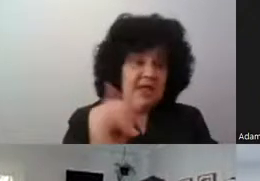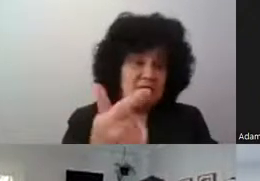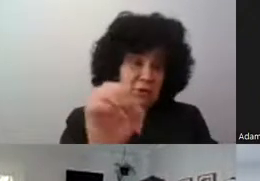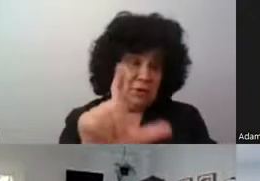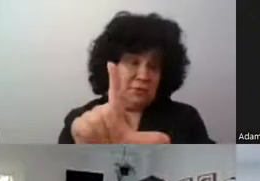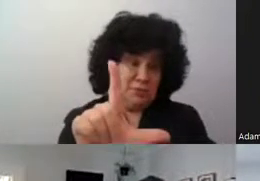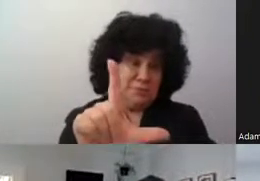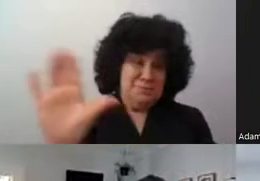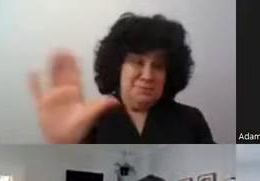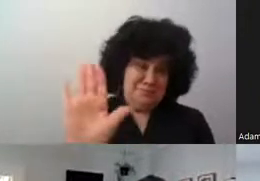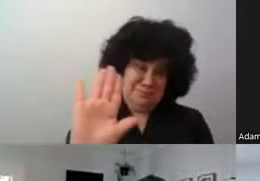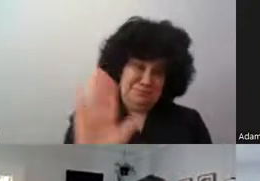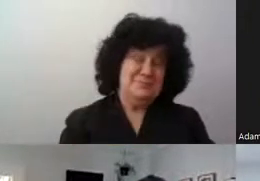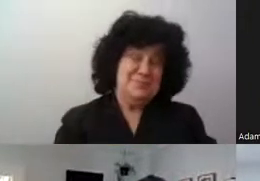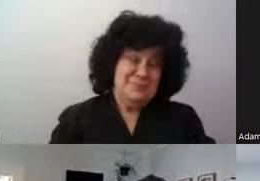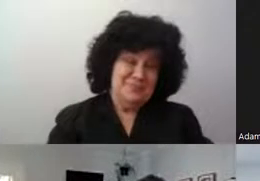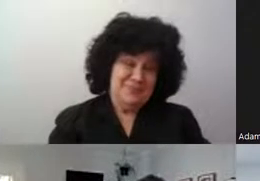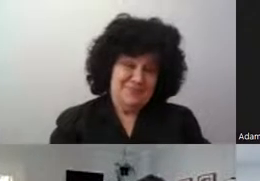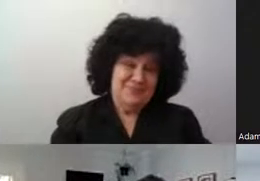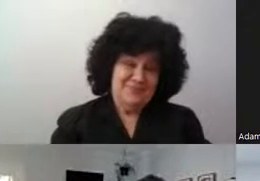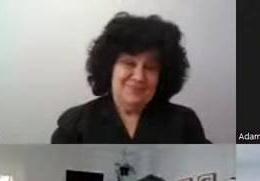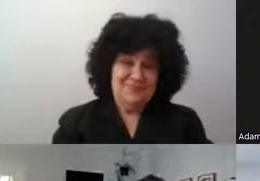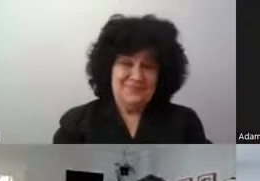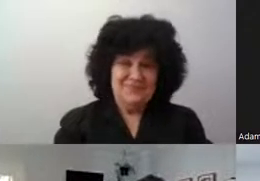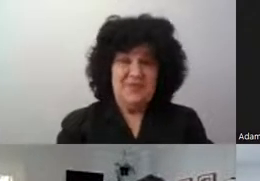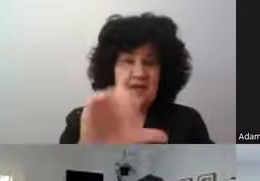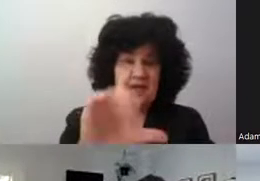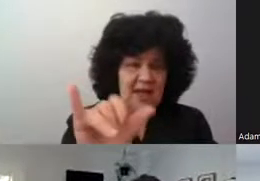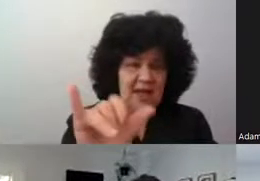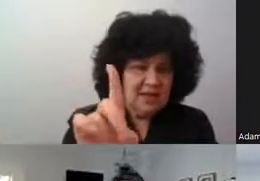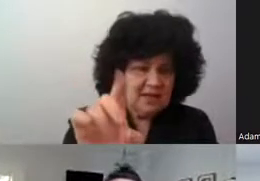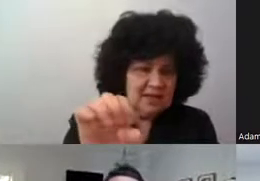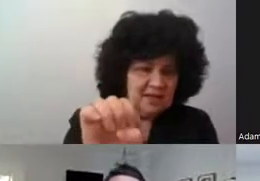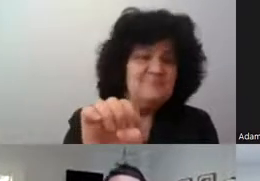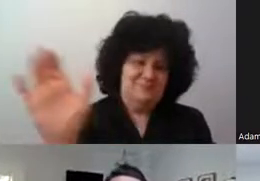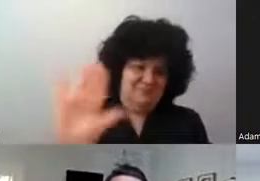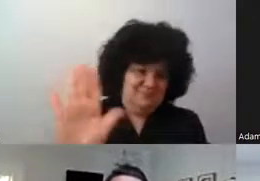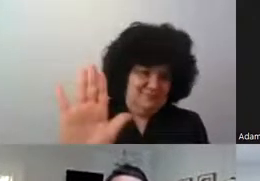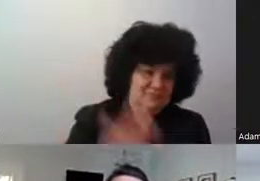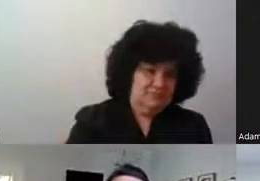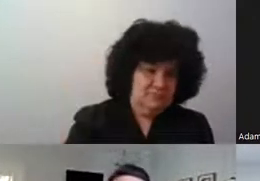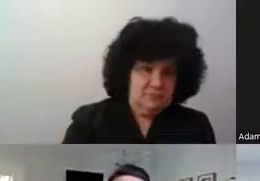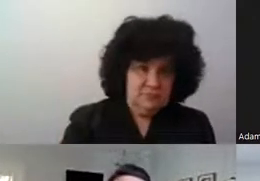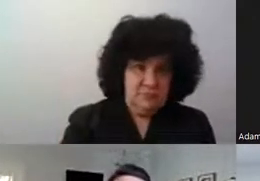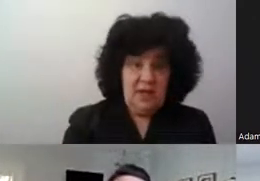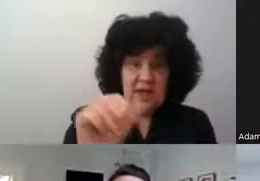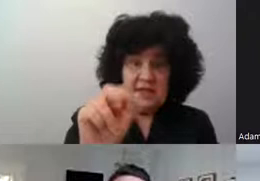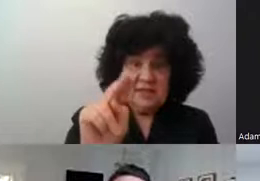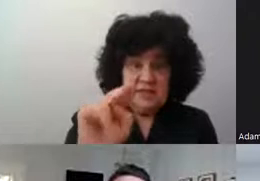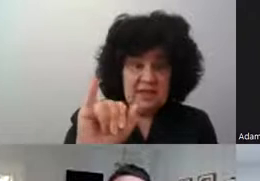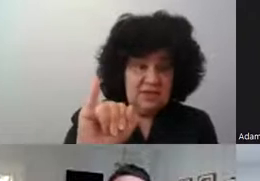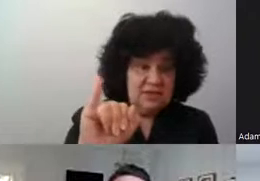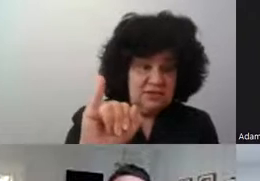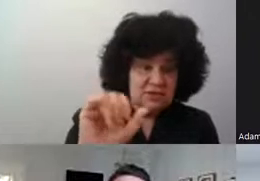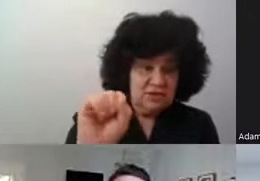Okay. Clyde. Present. Okay. Anish. Present.